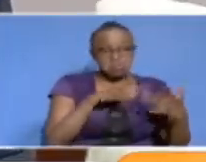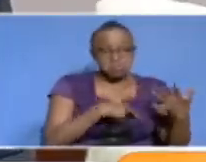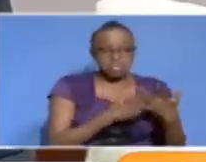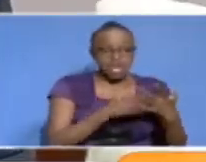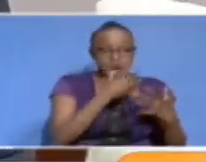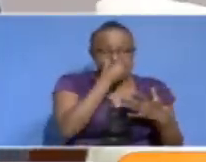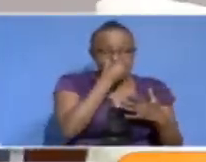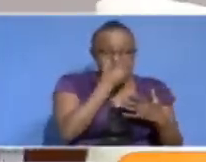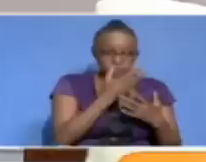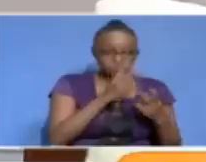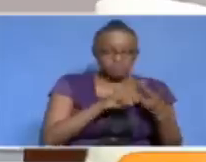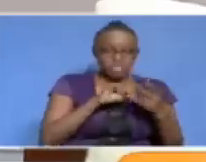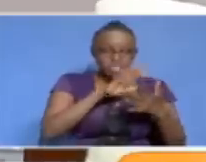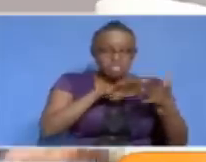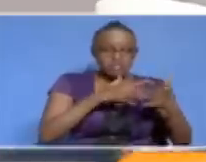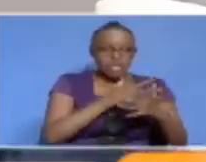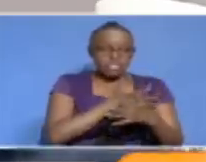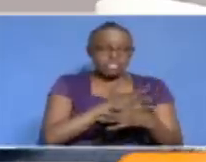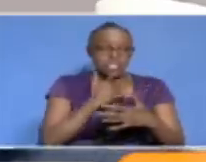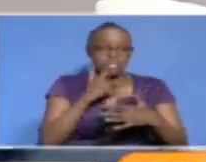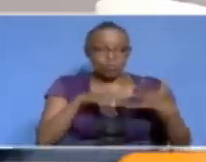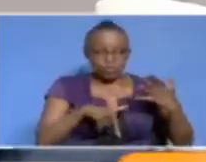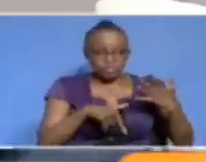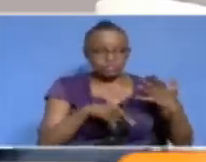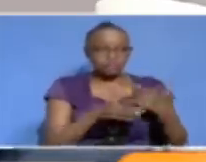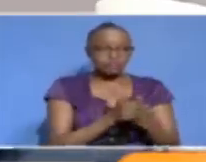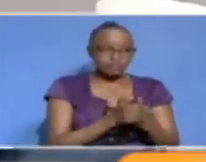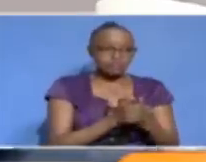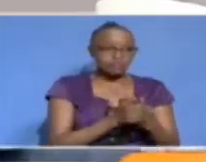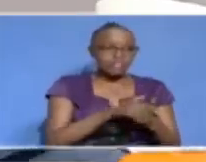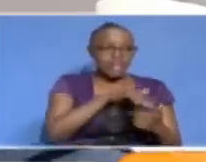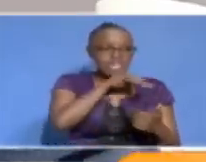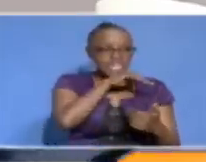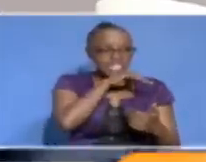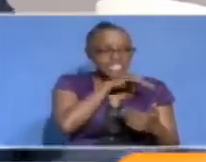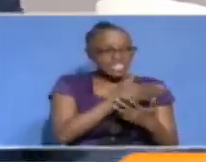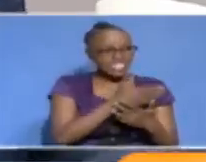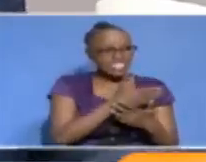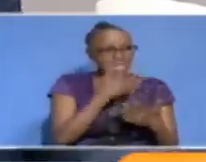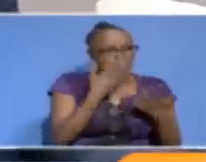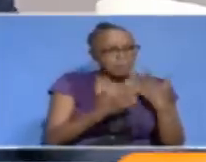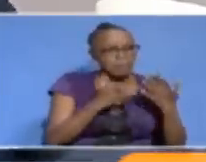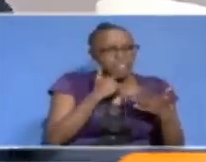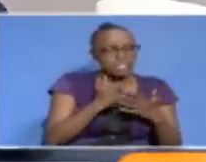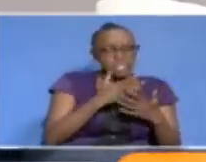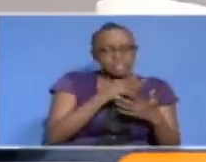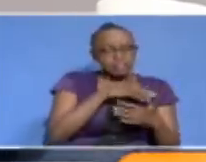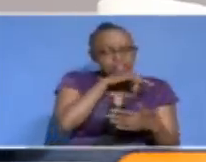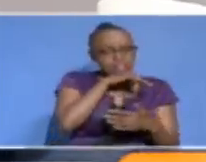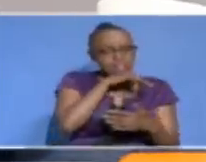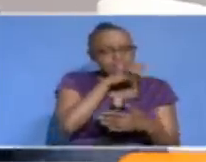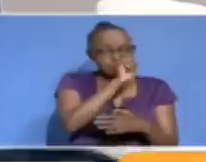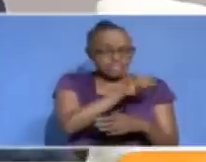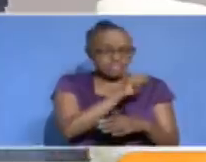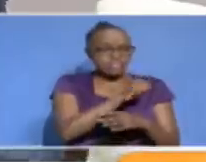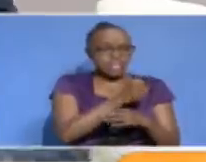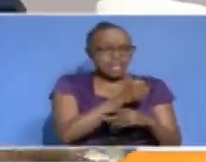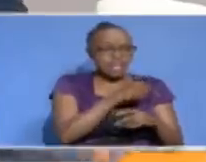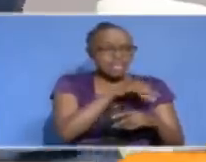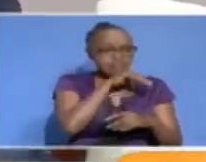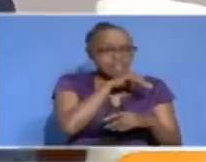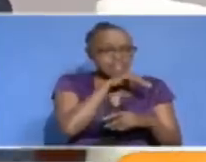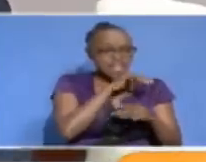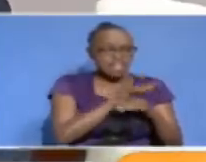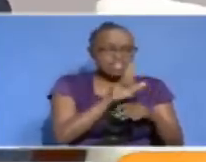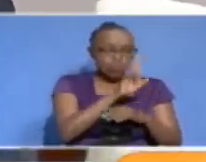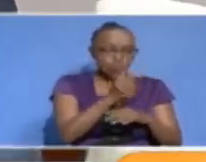Ruto. Structure ya NASA inasema nini? Ni Raila. Labda inasema ni Baba. Yes, inasema ni Baba. Yes. Baba na